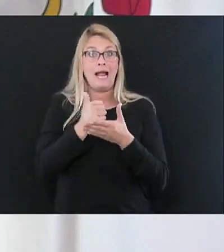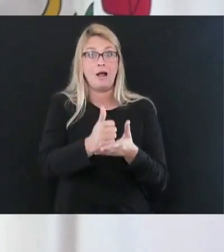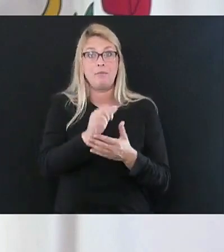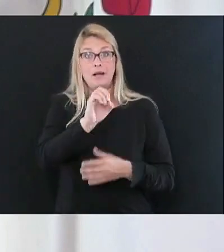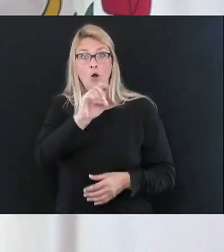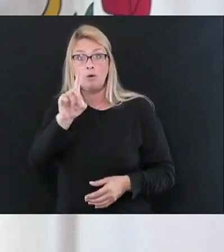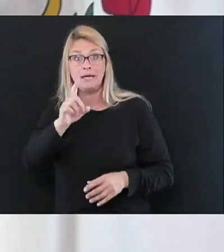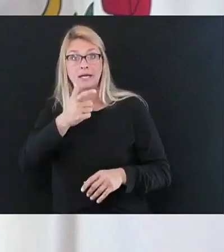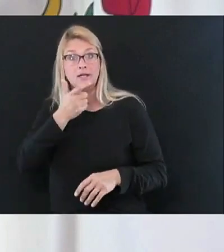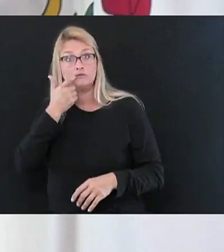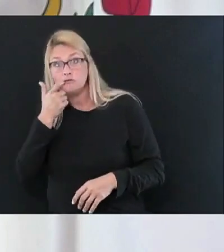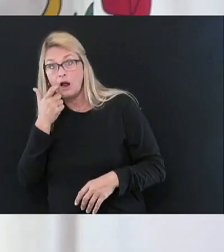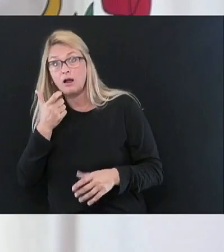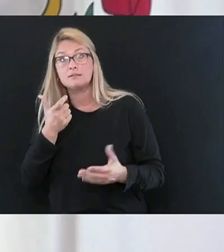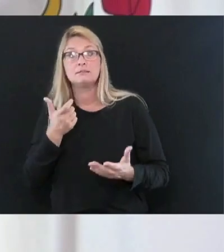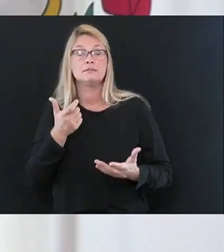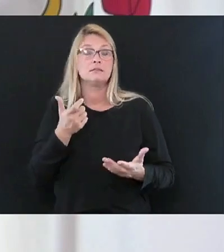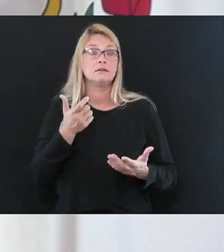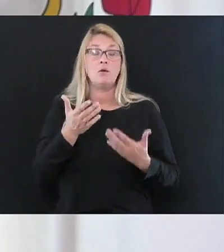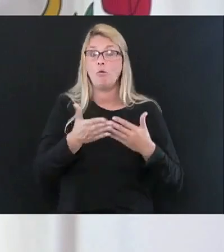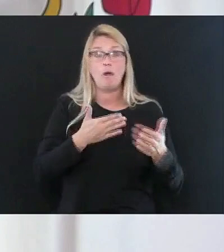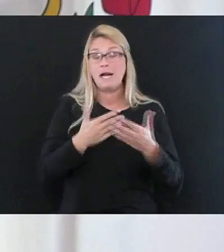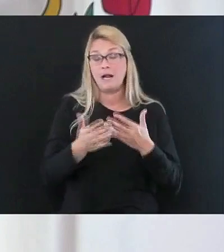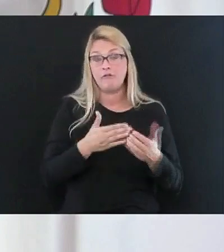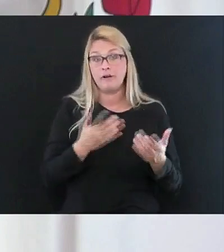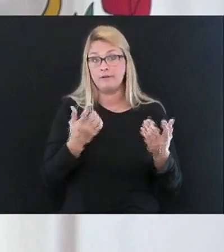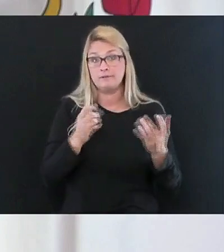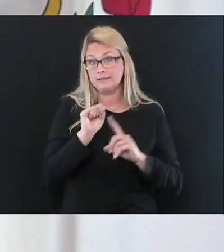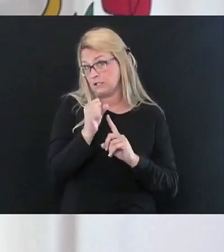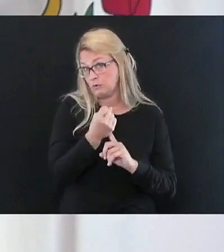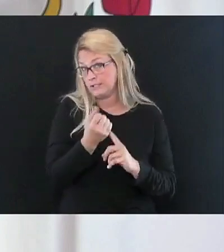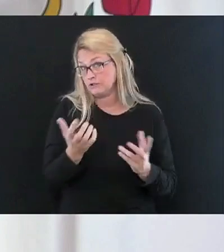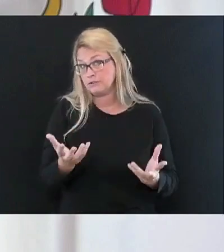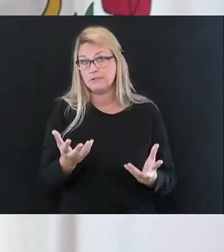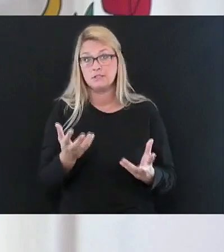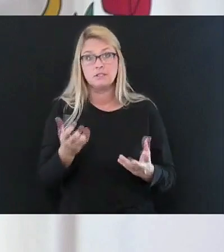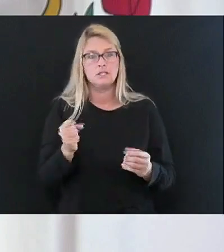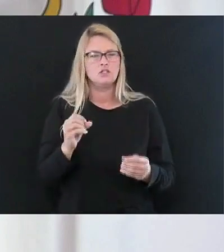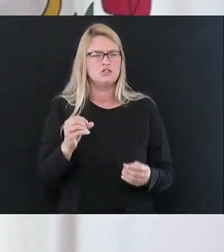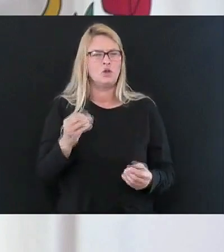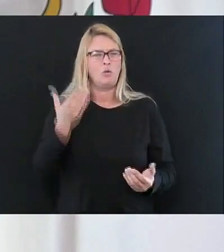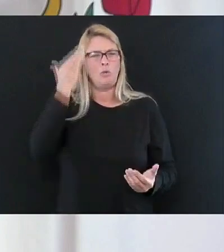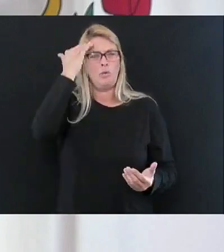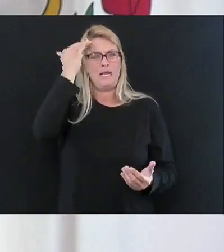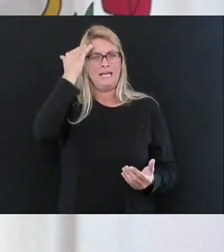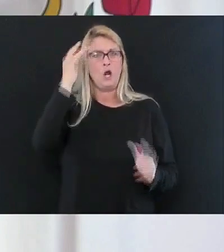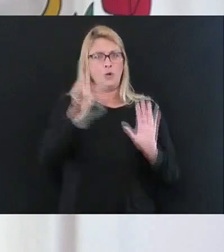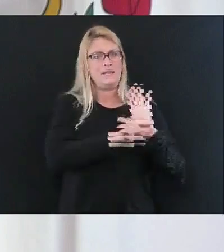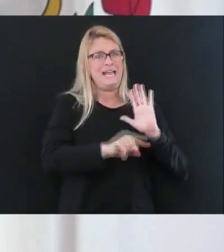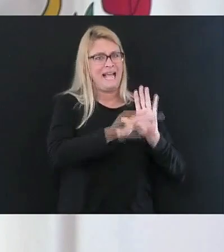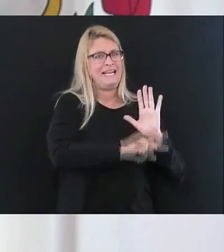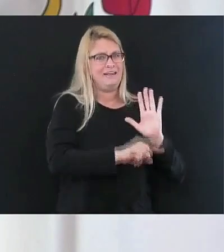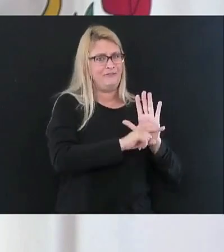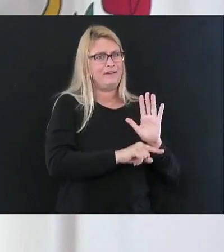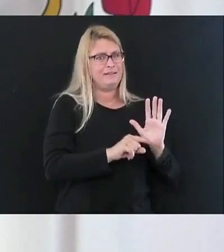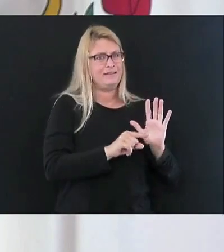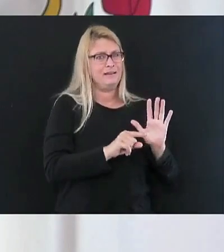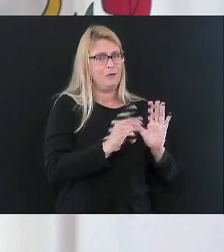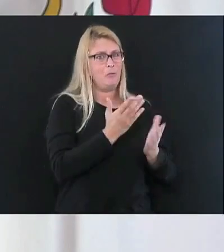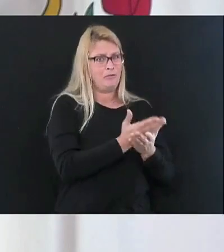what it could be. And so you know, we all know the downside. We all got